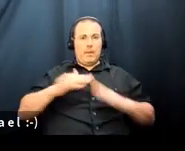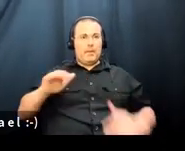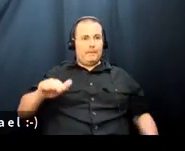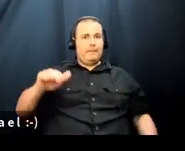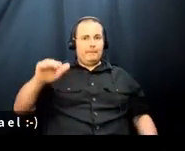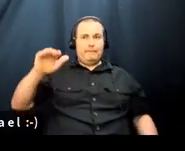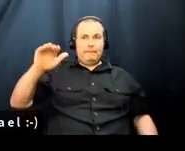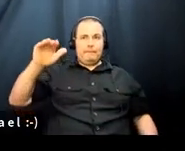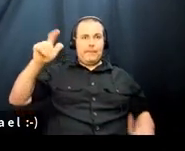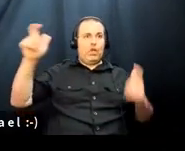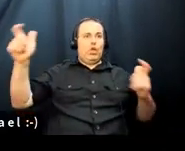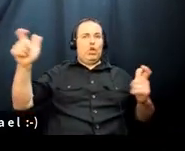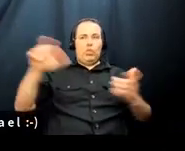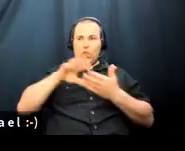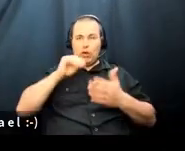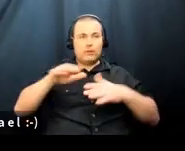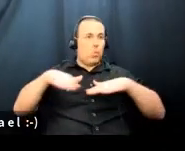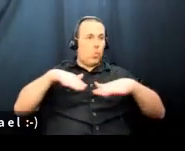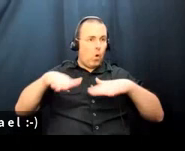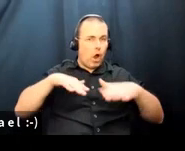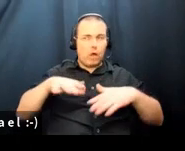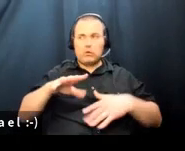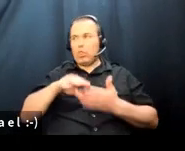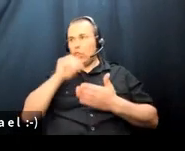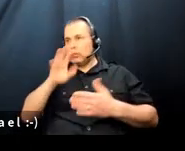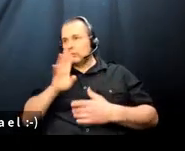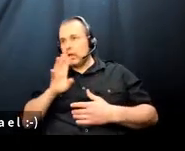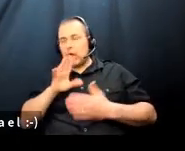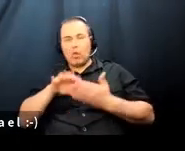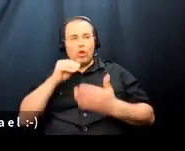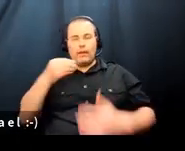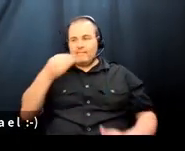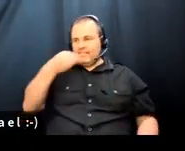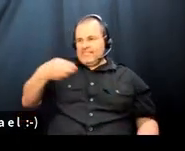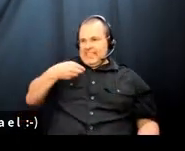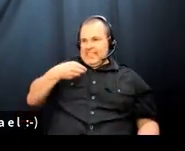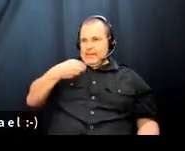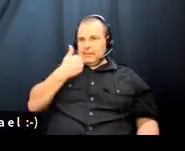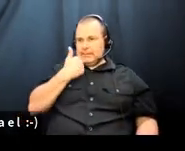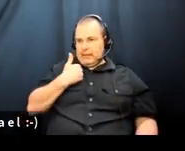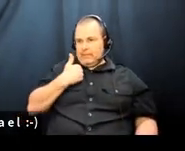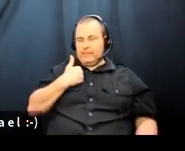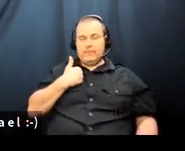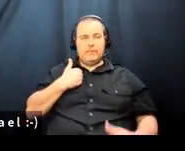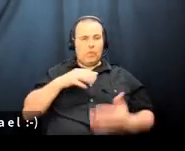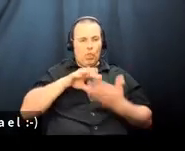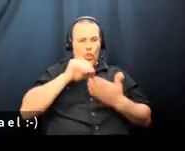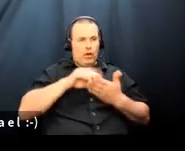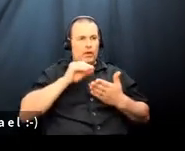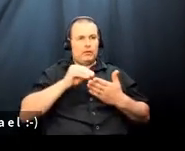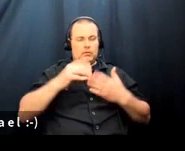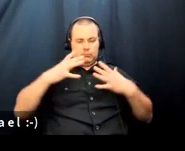tasks of learning to walk, learning to talk, learning to feed themselves, learning to dress themselves, learning to